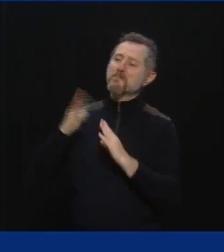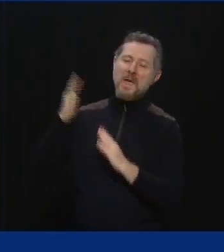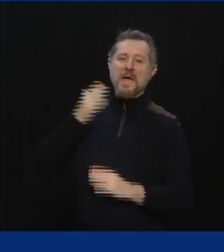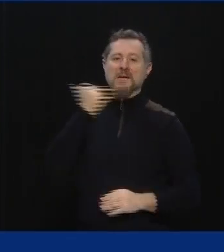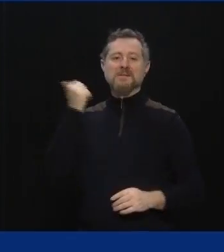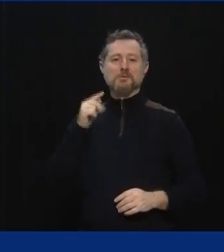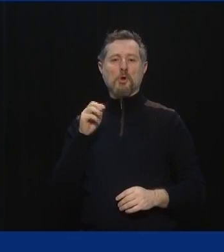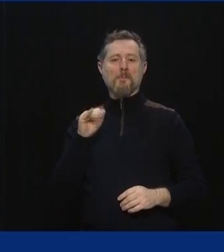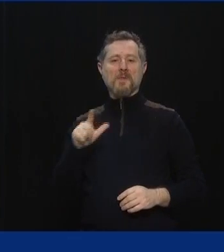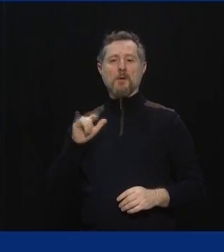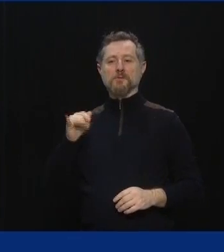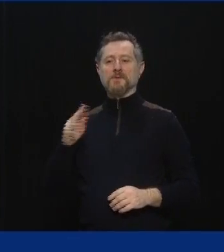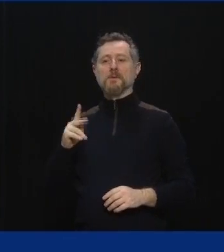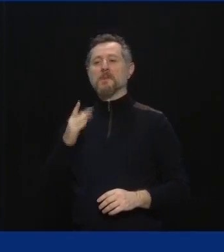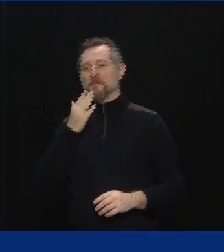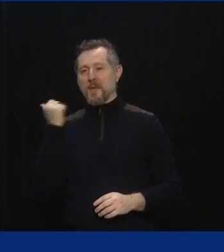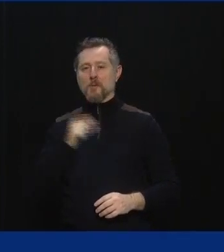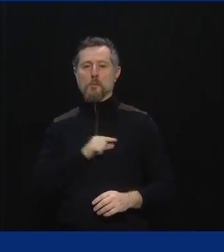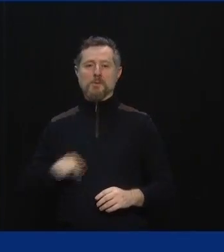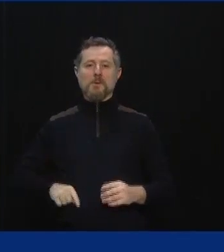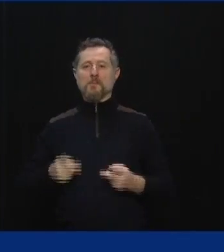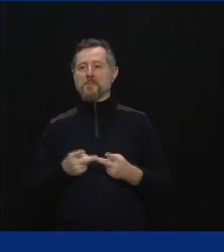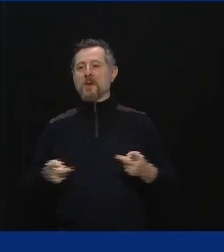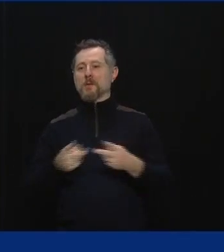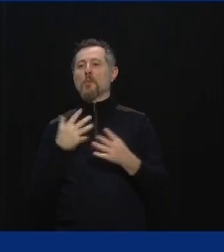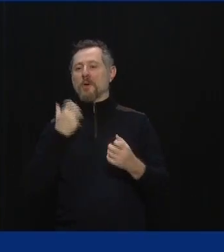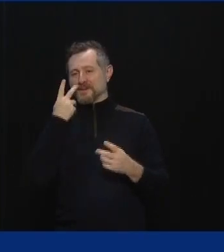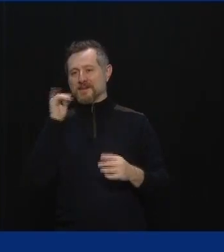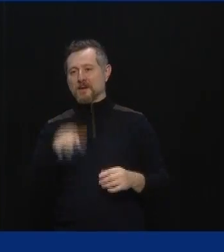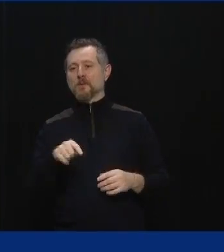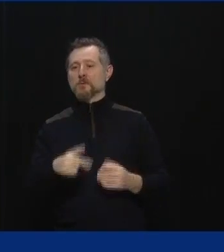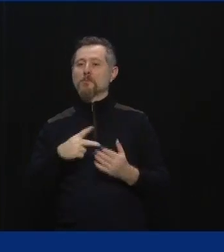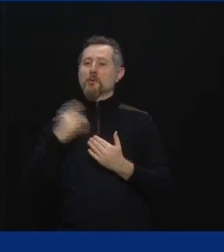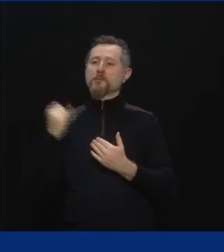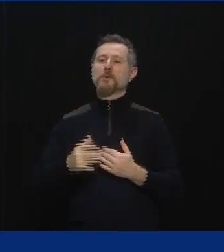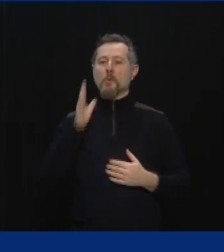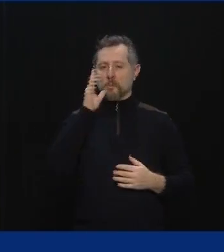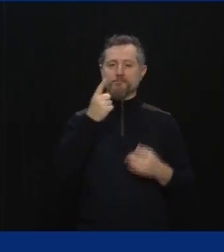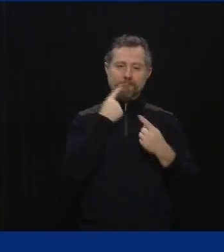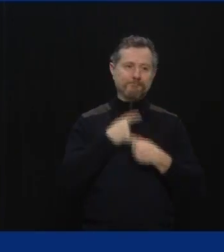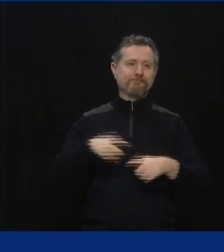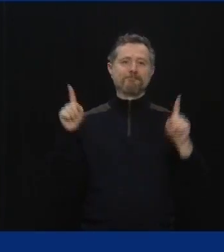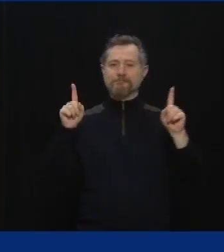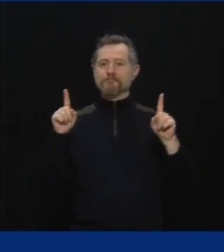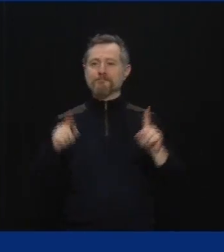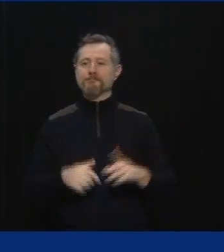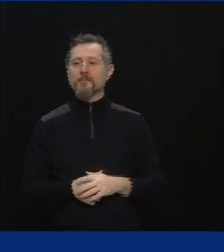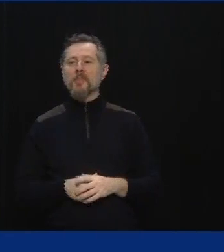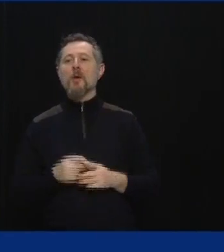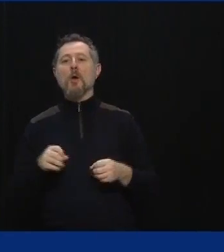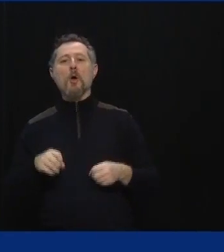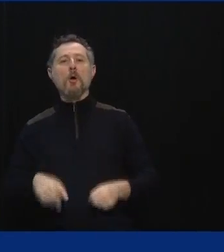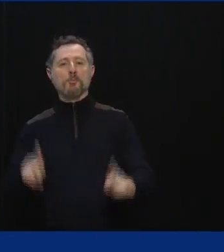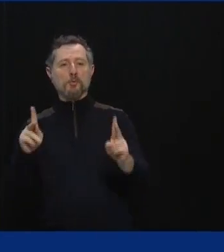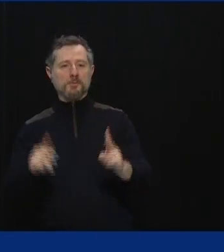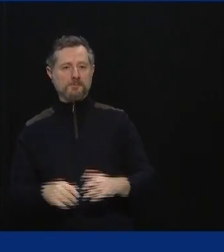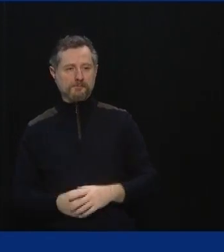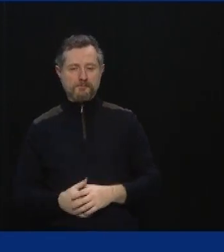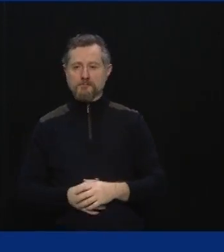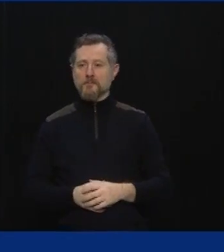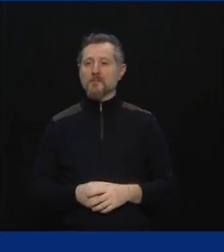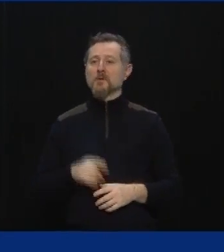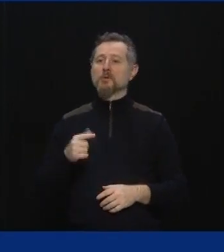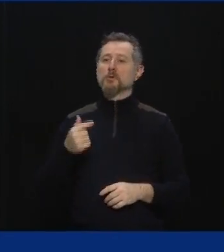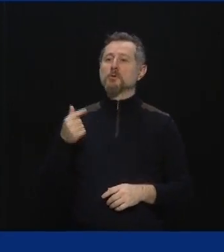than Queens. And we want you to have that experience. And this project is certainly going to provide us with that opportunity. So to Gerard,